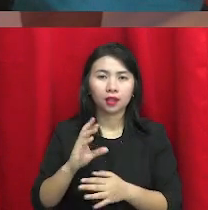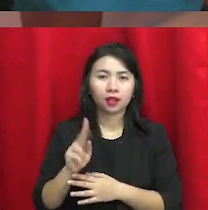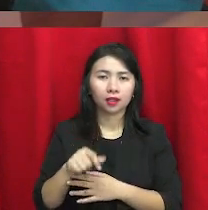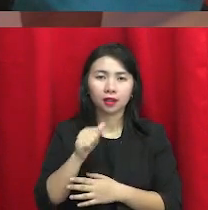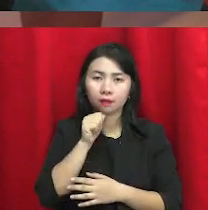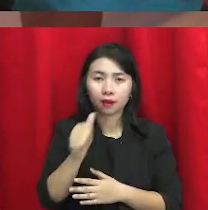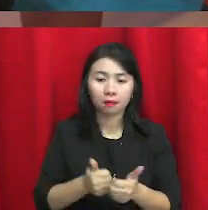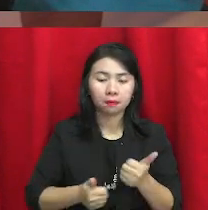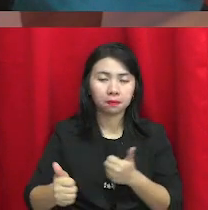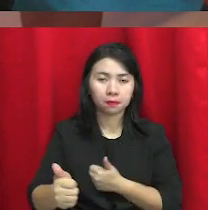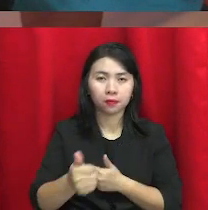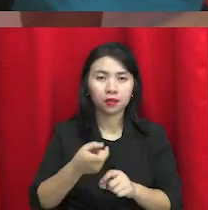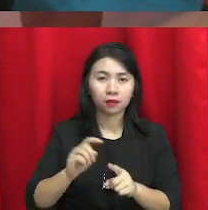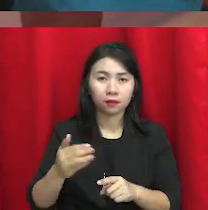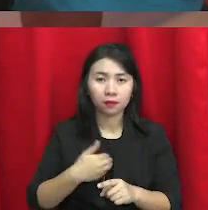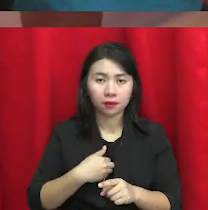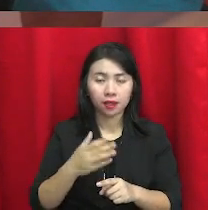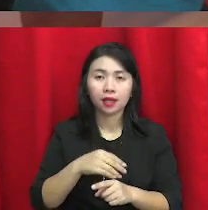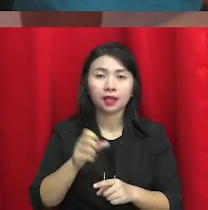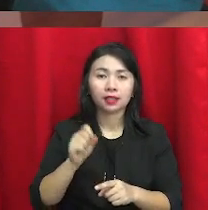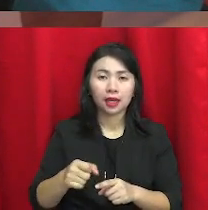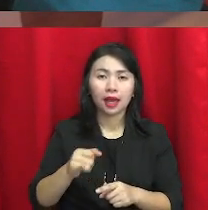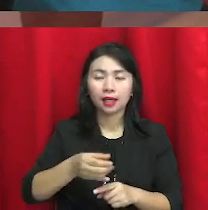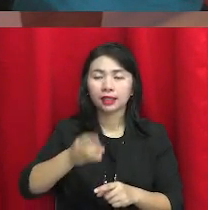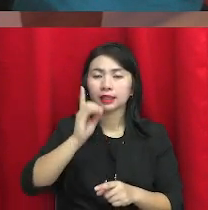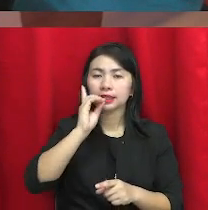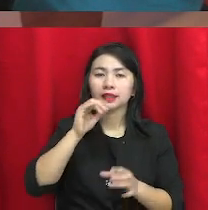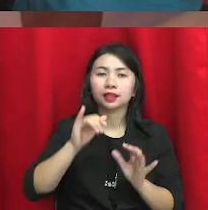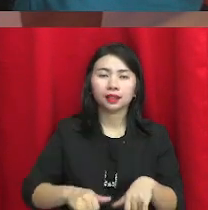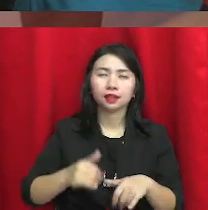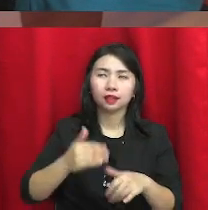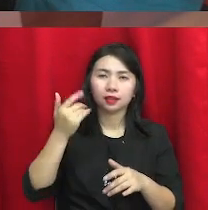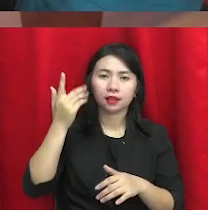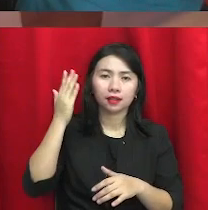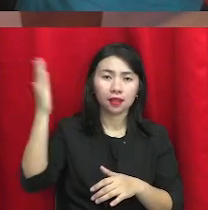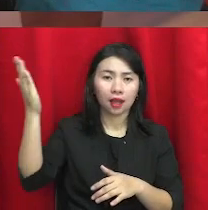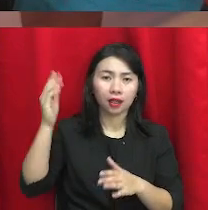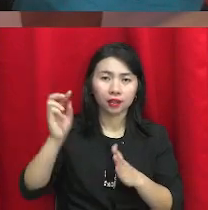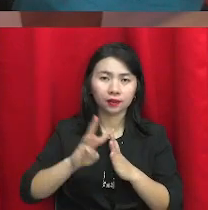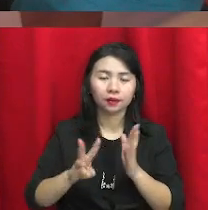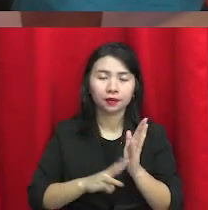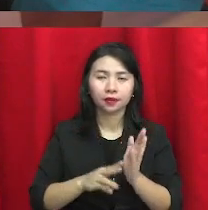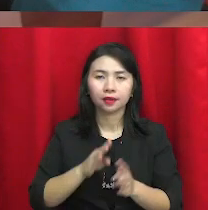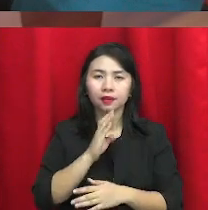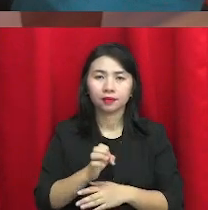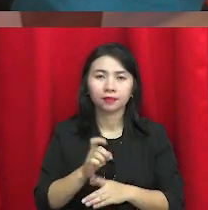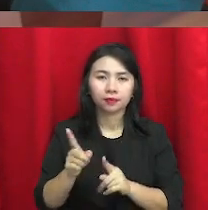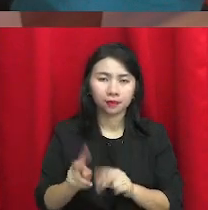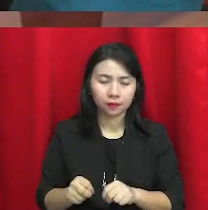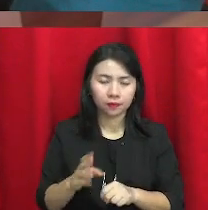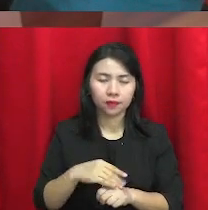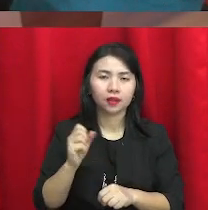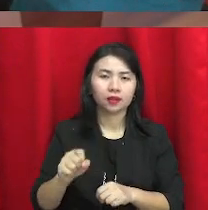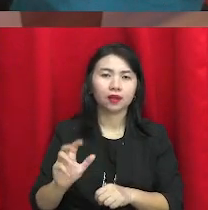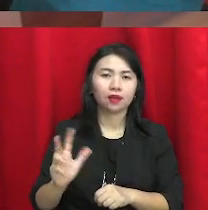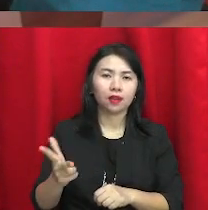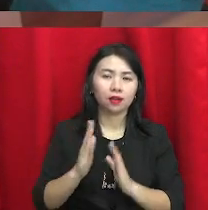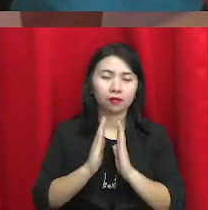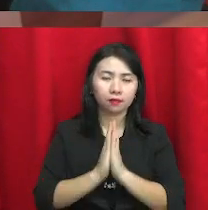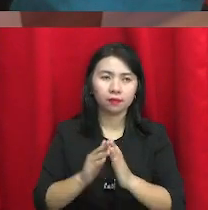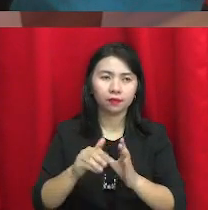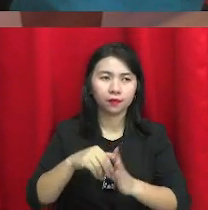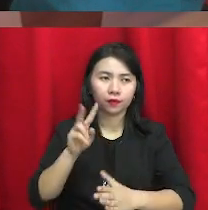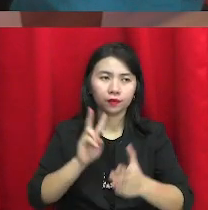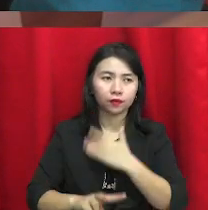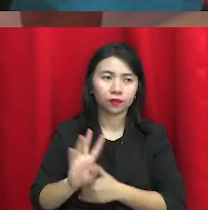me, except I drink it, thy will be done. And of course, in the third prayer, so verse number 44, and